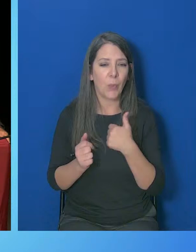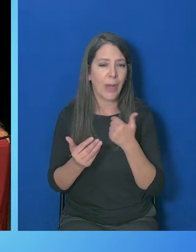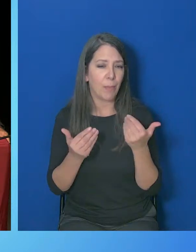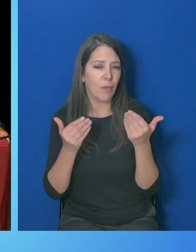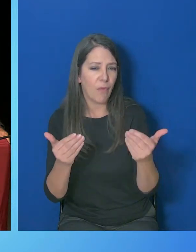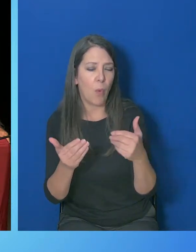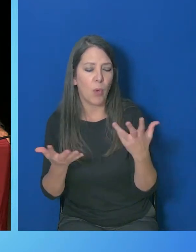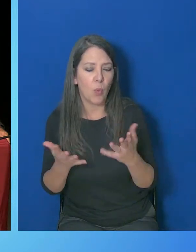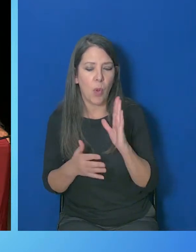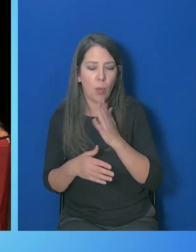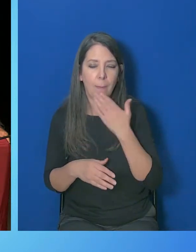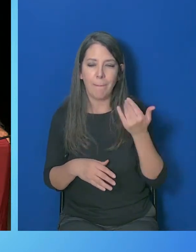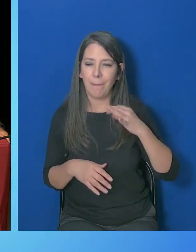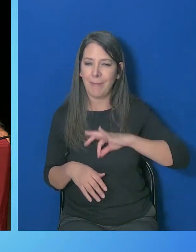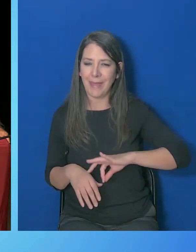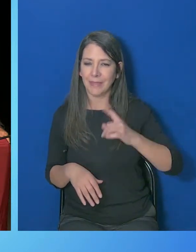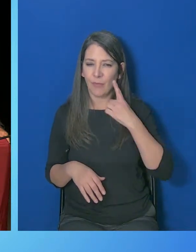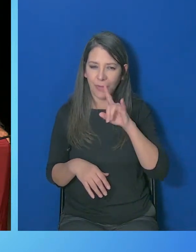is best for kids.